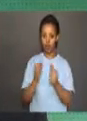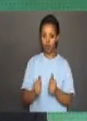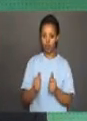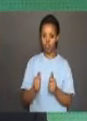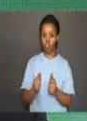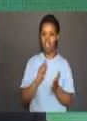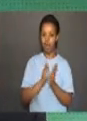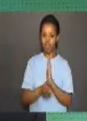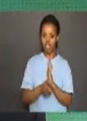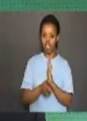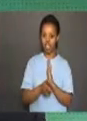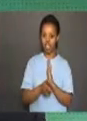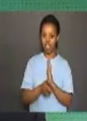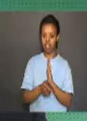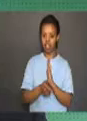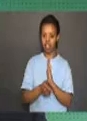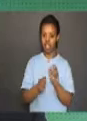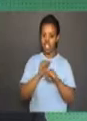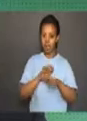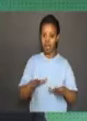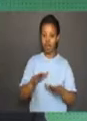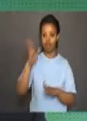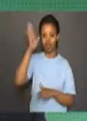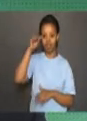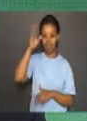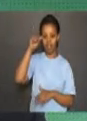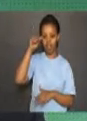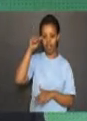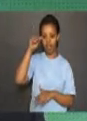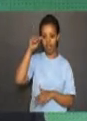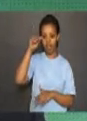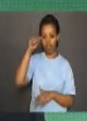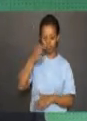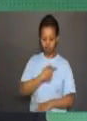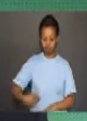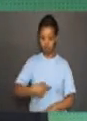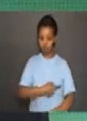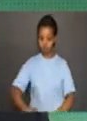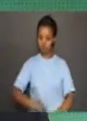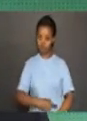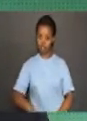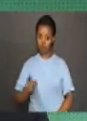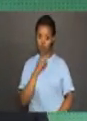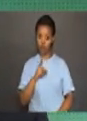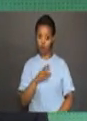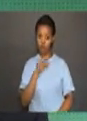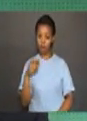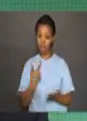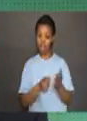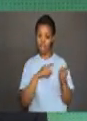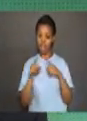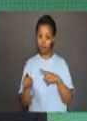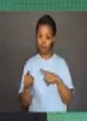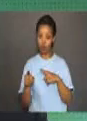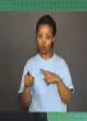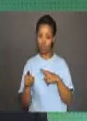stripes. The black and white stripes allow the animal to camouflage in the